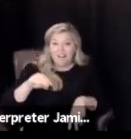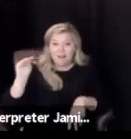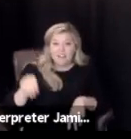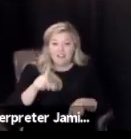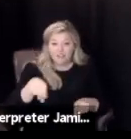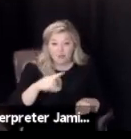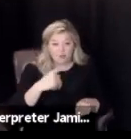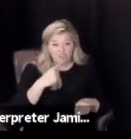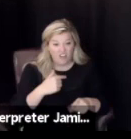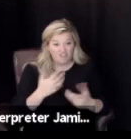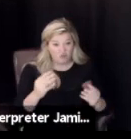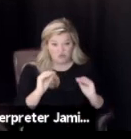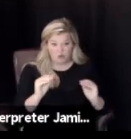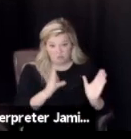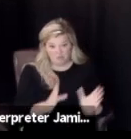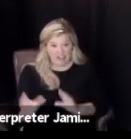don't have a plan, 31%